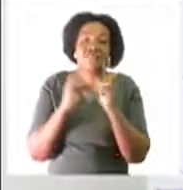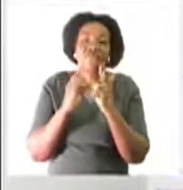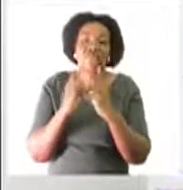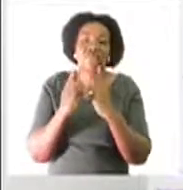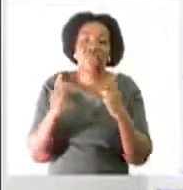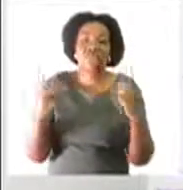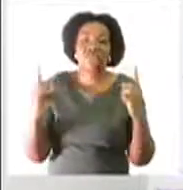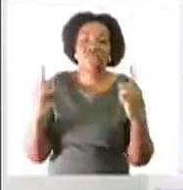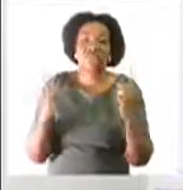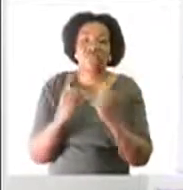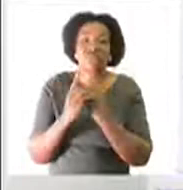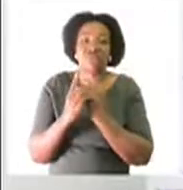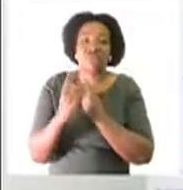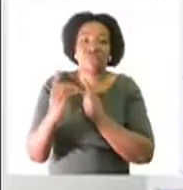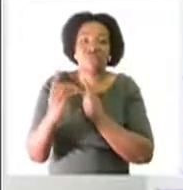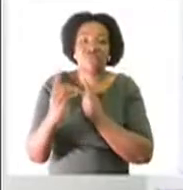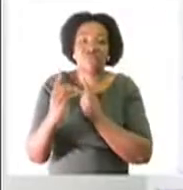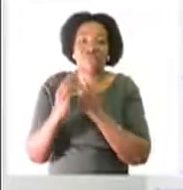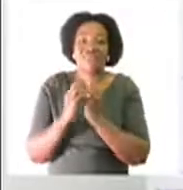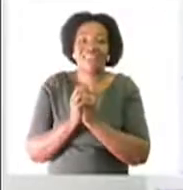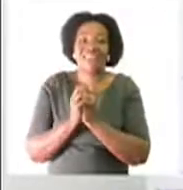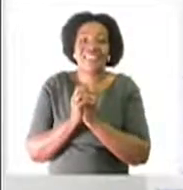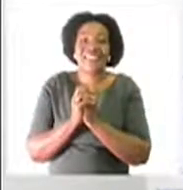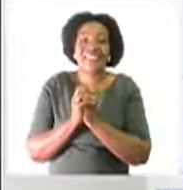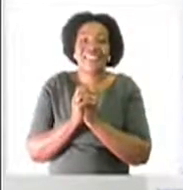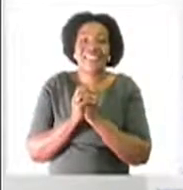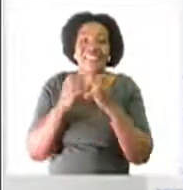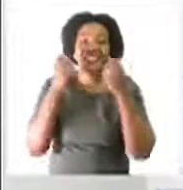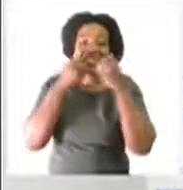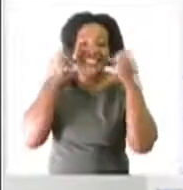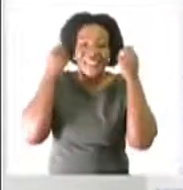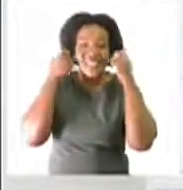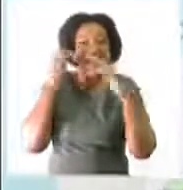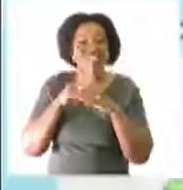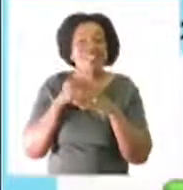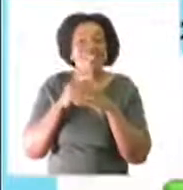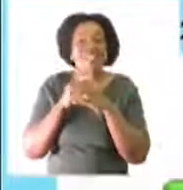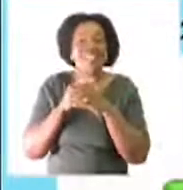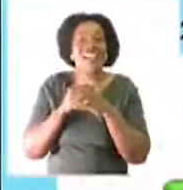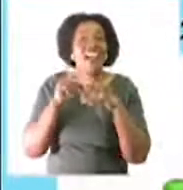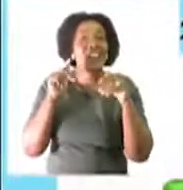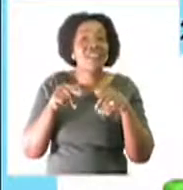keep your social distancing. Wear your mask at all times.